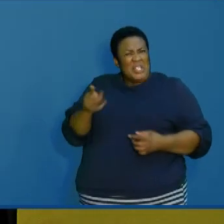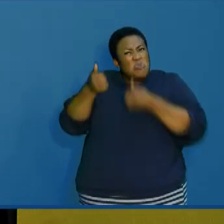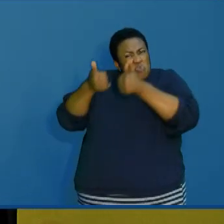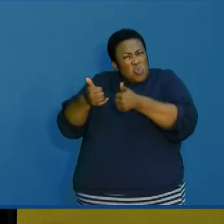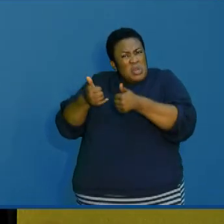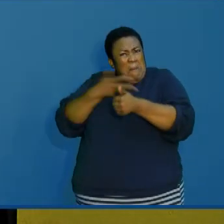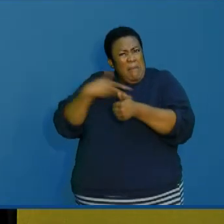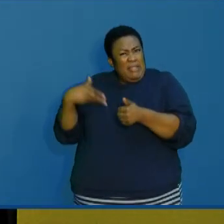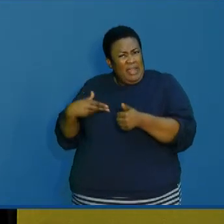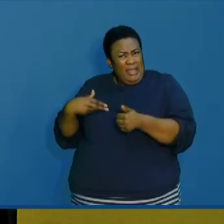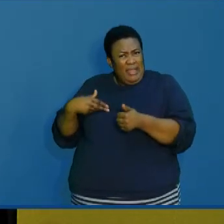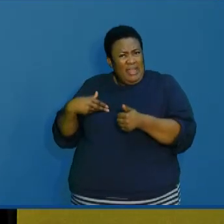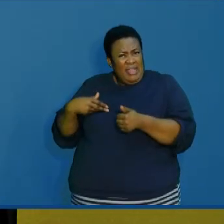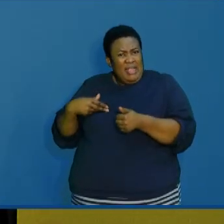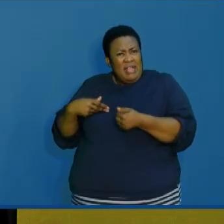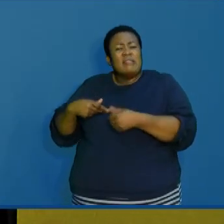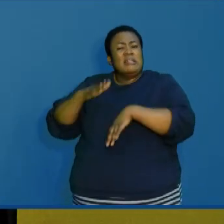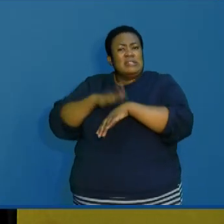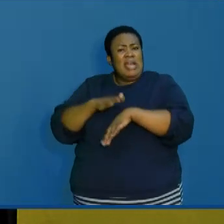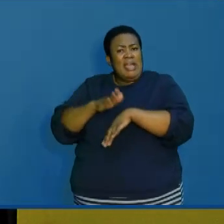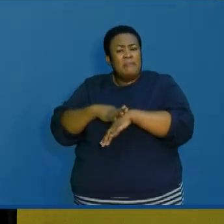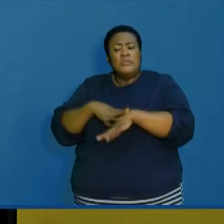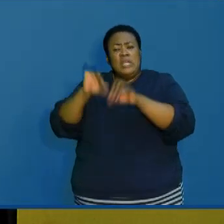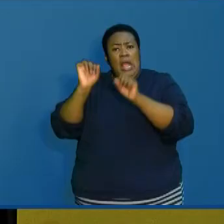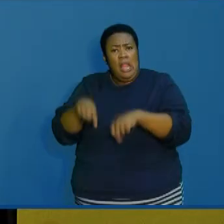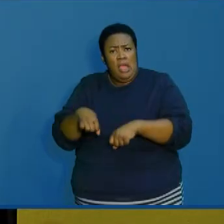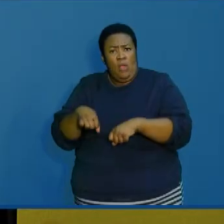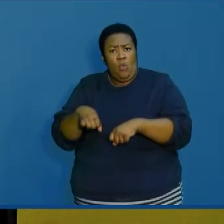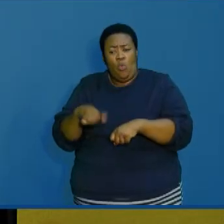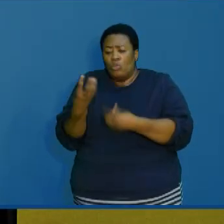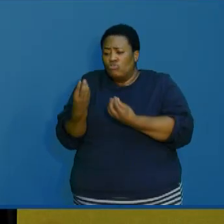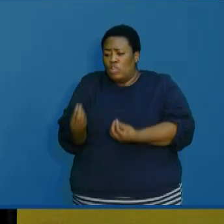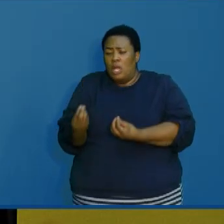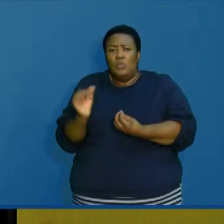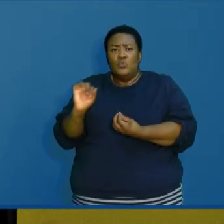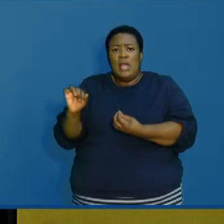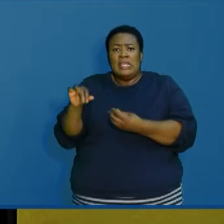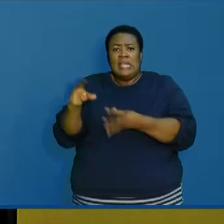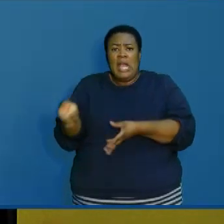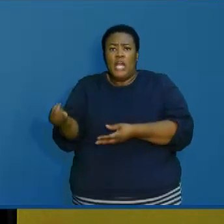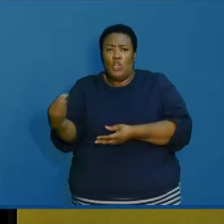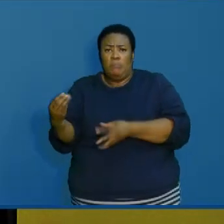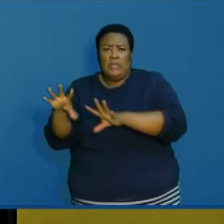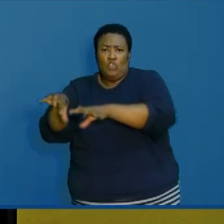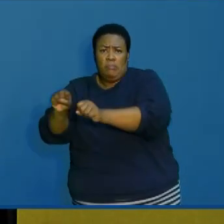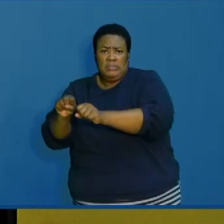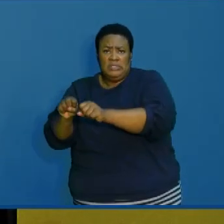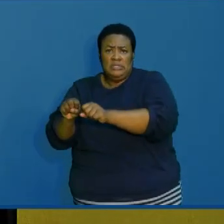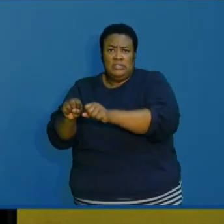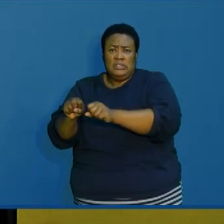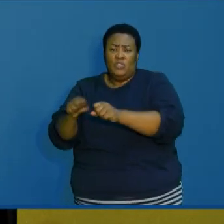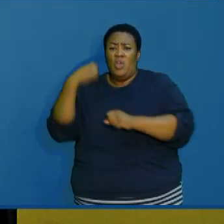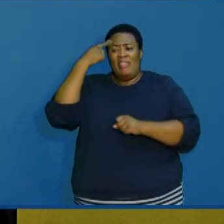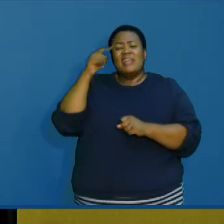when she let her child be adopted by the Allingtons, do you think that was a responsible act,